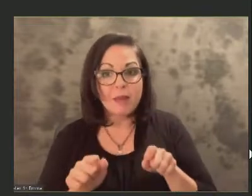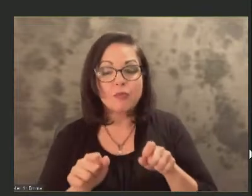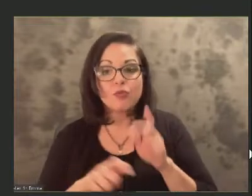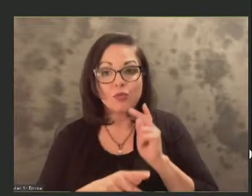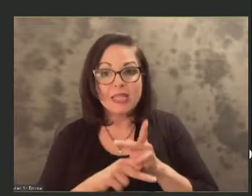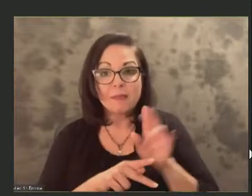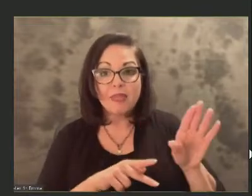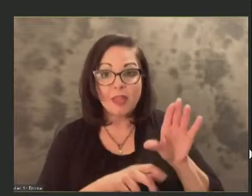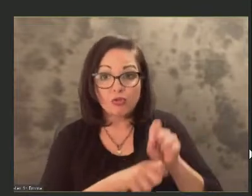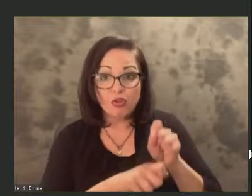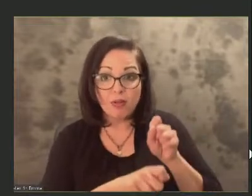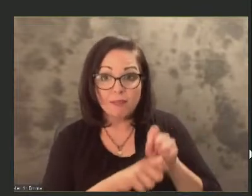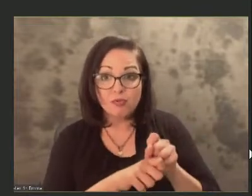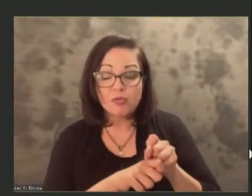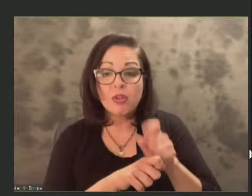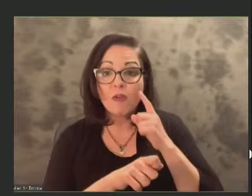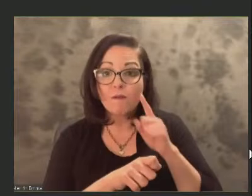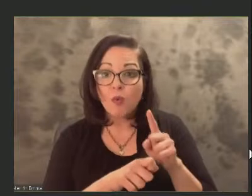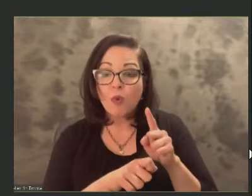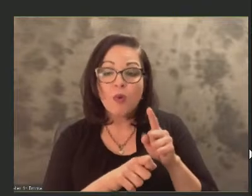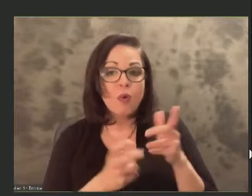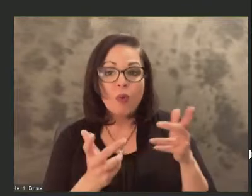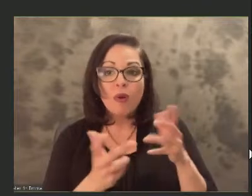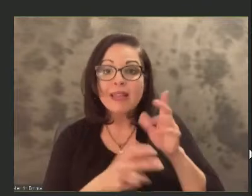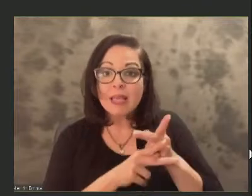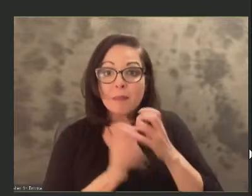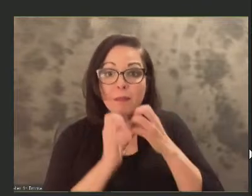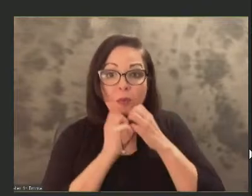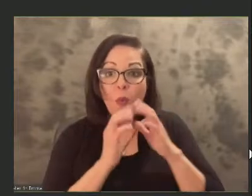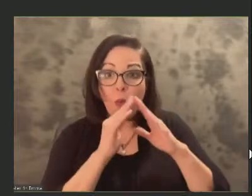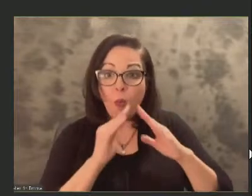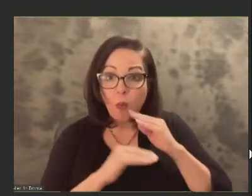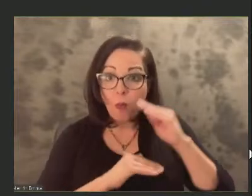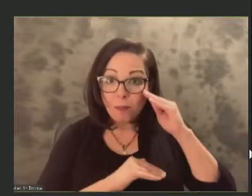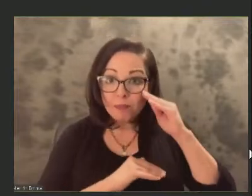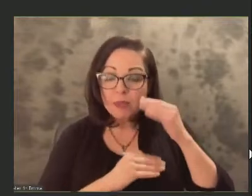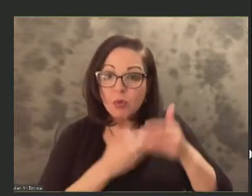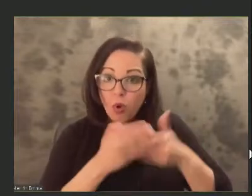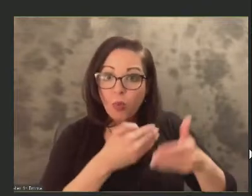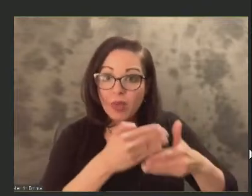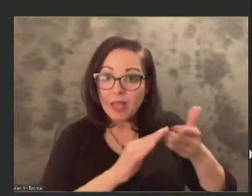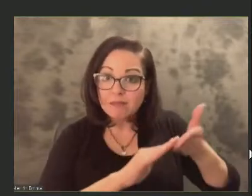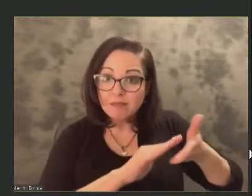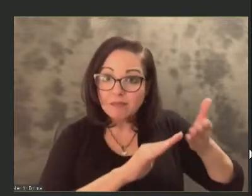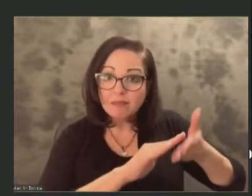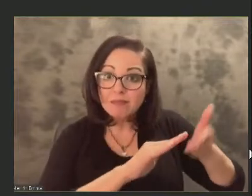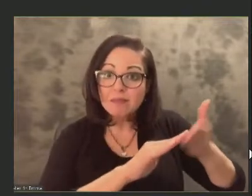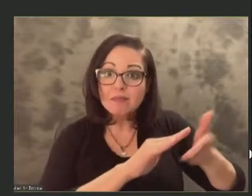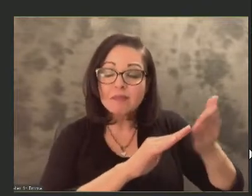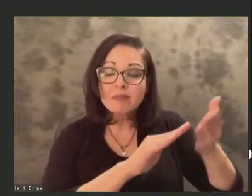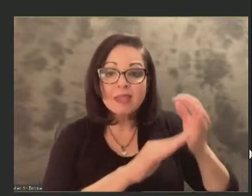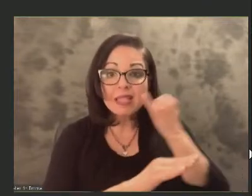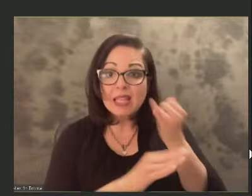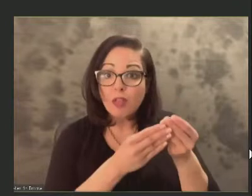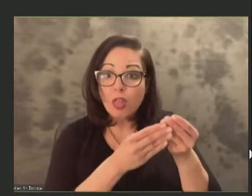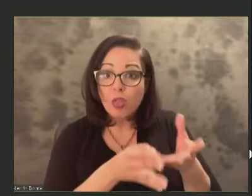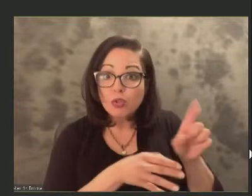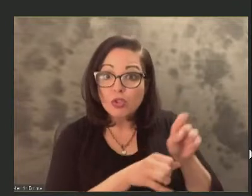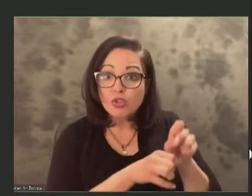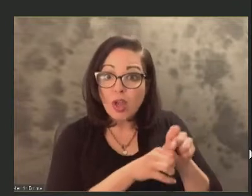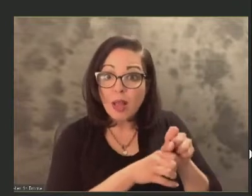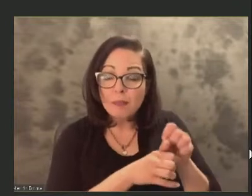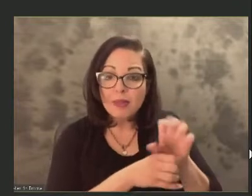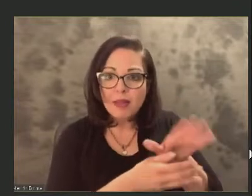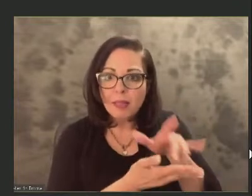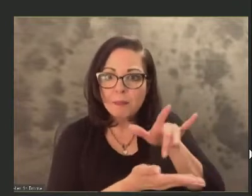jobs in order to keep their homes going. Because if they lose their job in the middle of winter